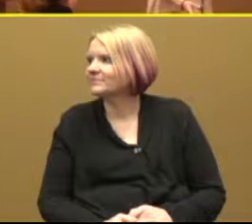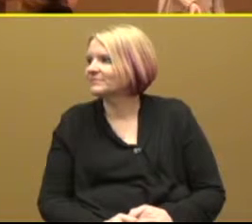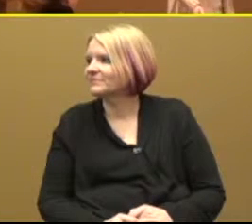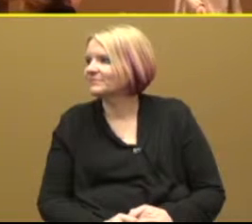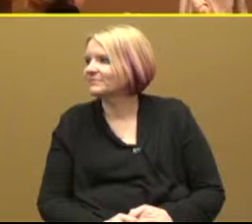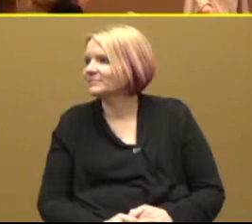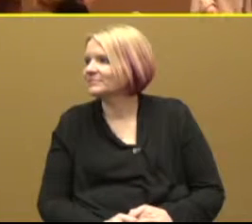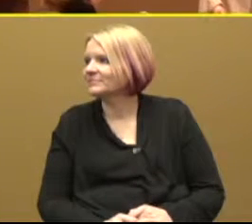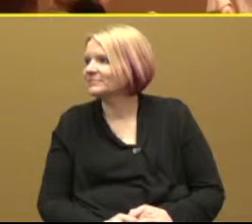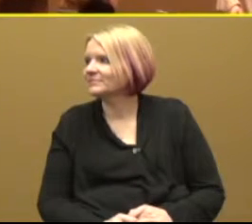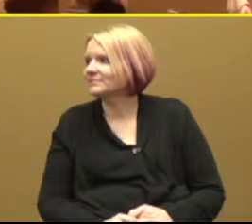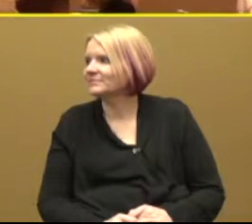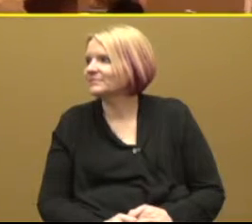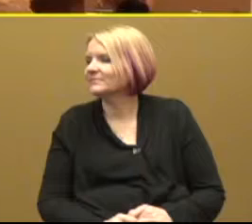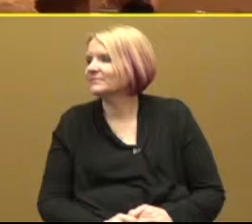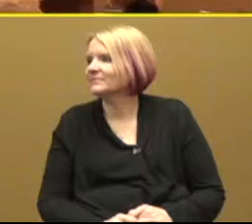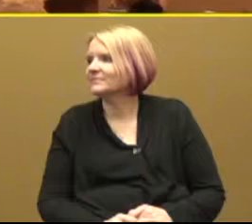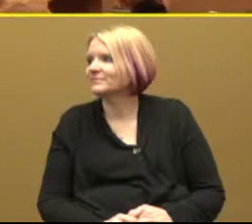Who's that?